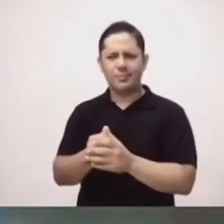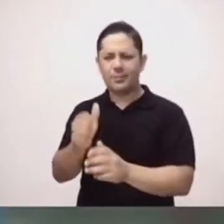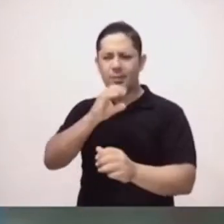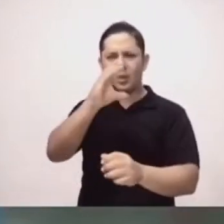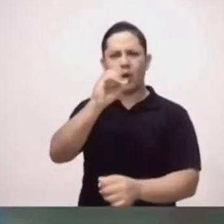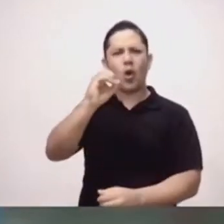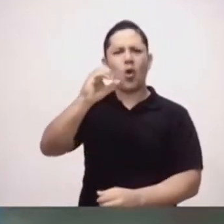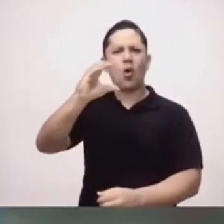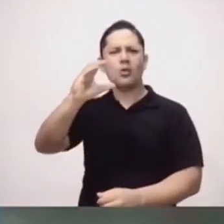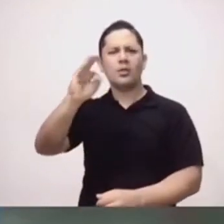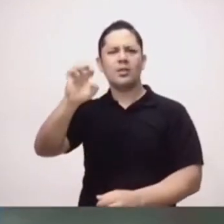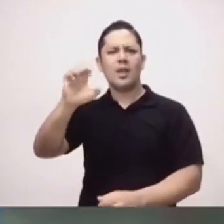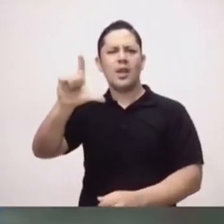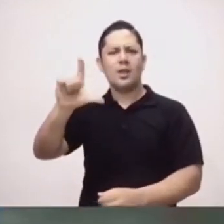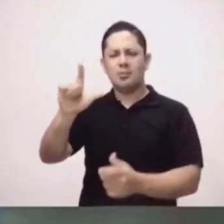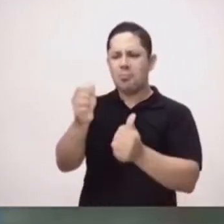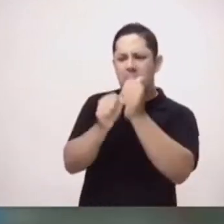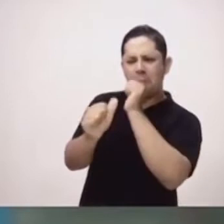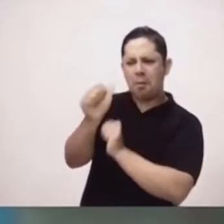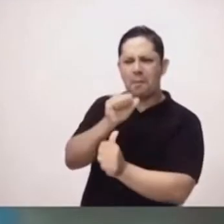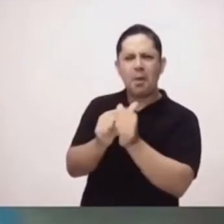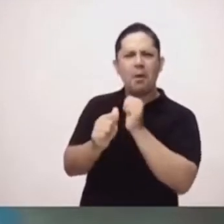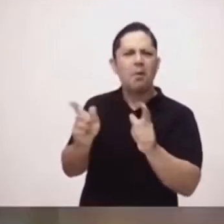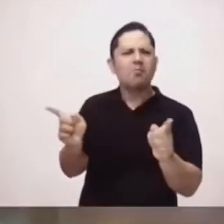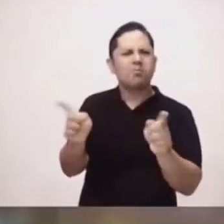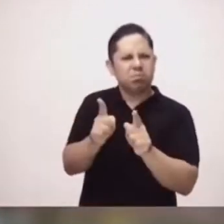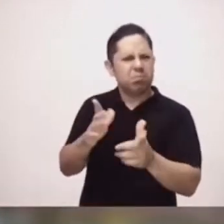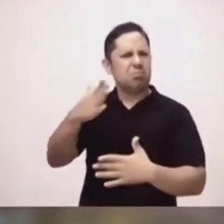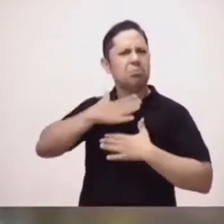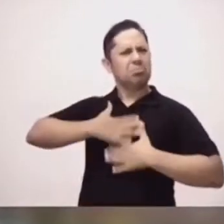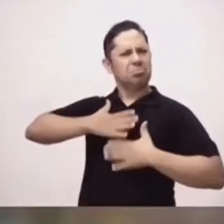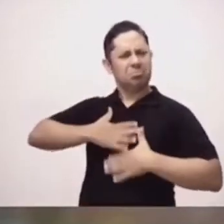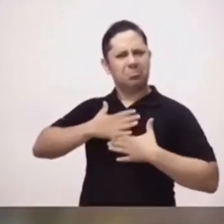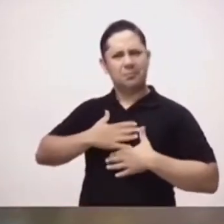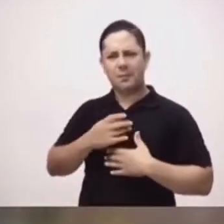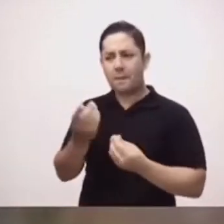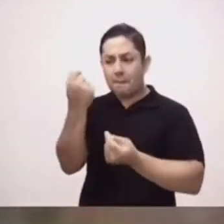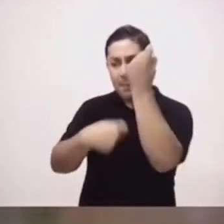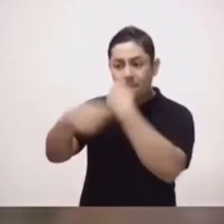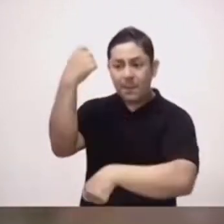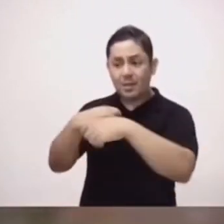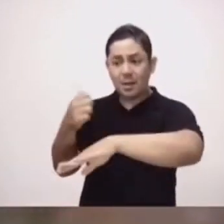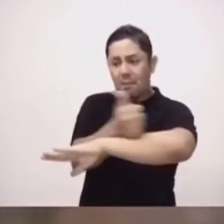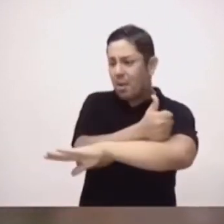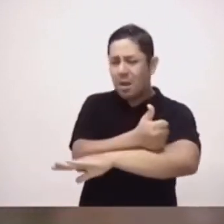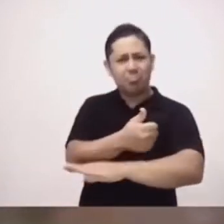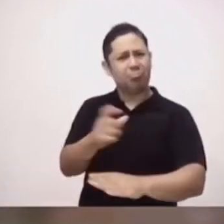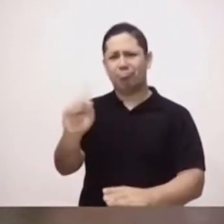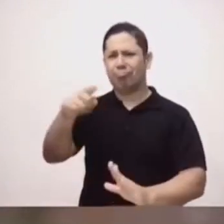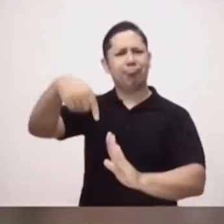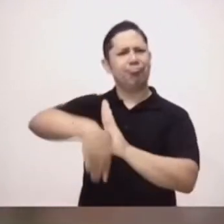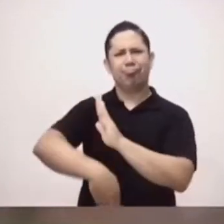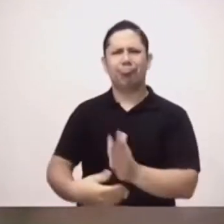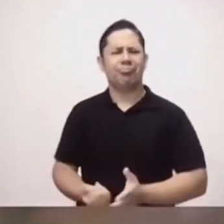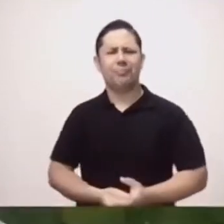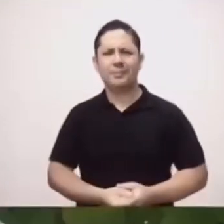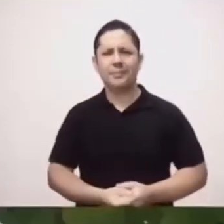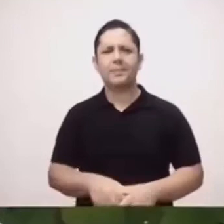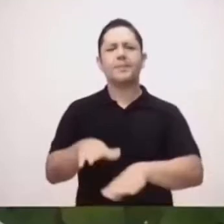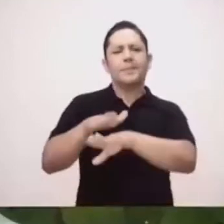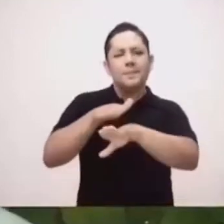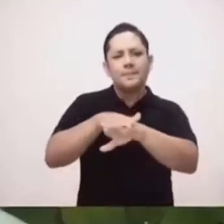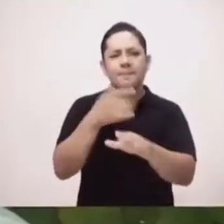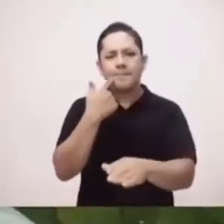spend time with friends and have fun, and always goes hand in hand with a cocktail or a few drinks to relax. But I do not see the sense